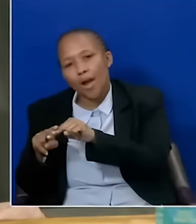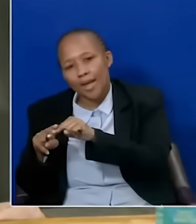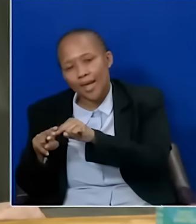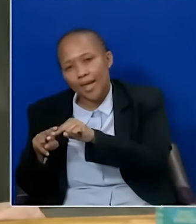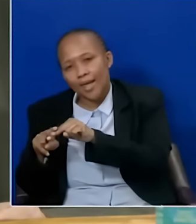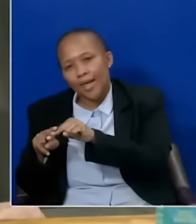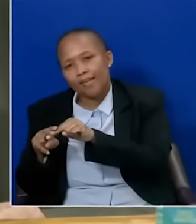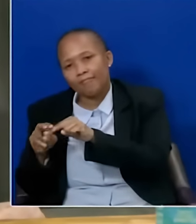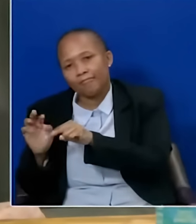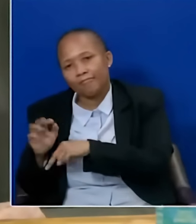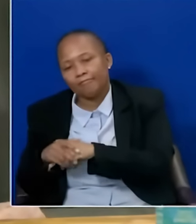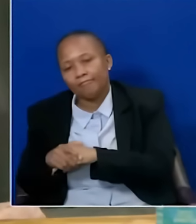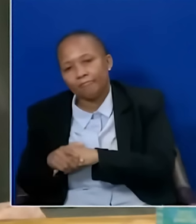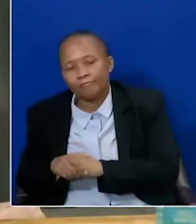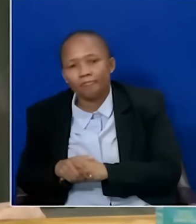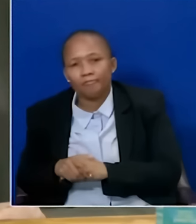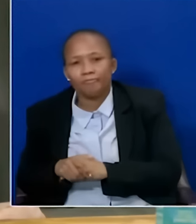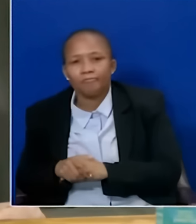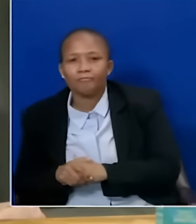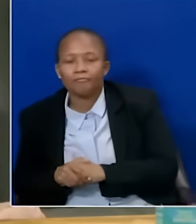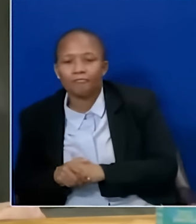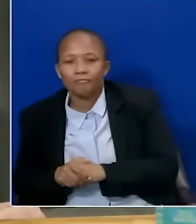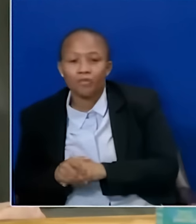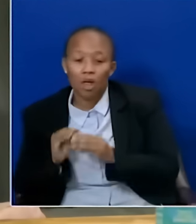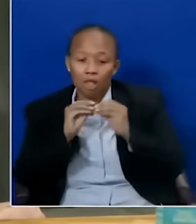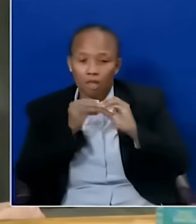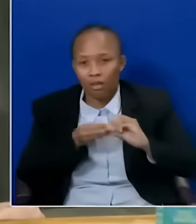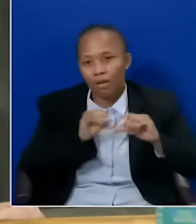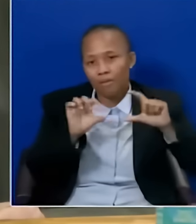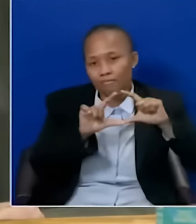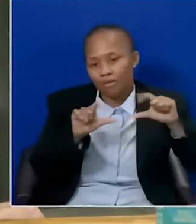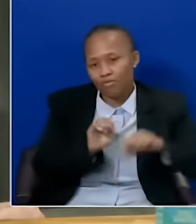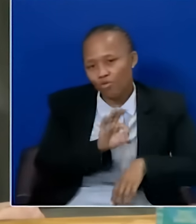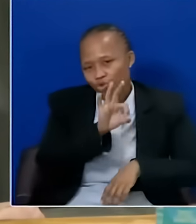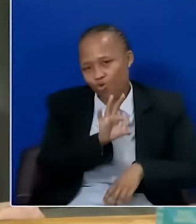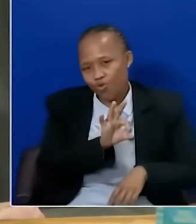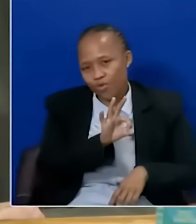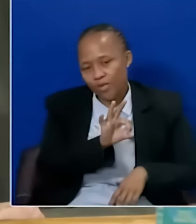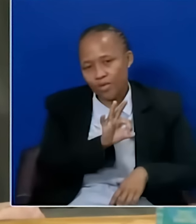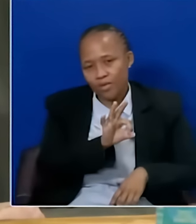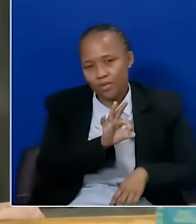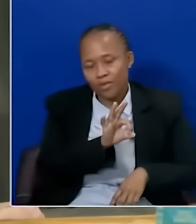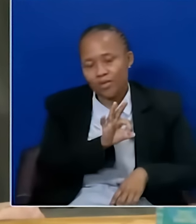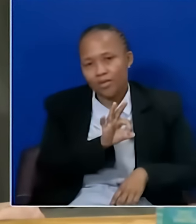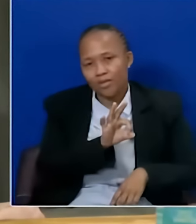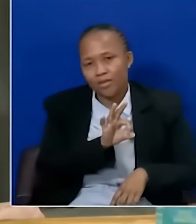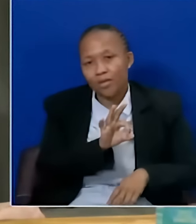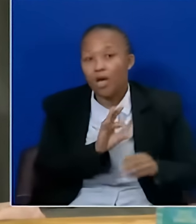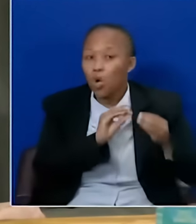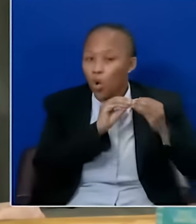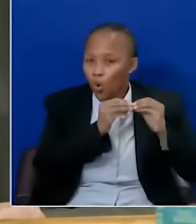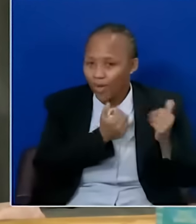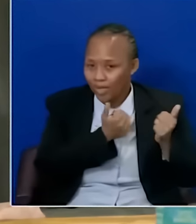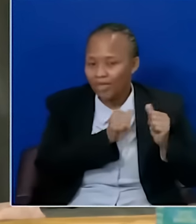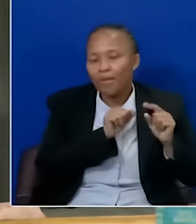corrects paragraph 3, corrected paragraph 4.13, says